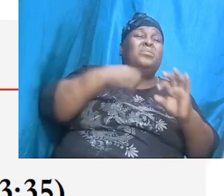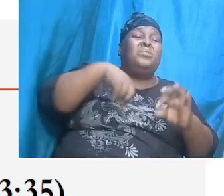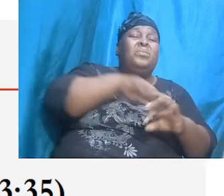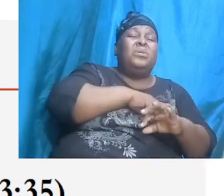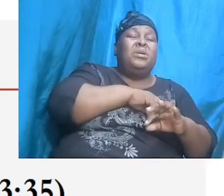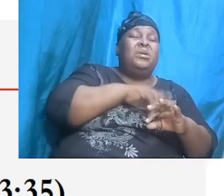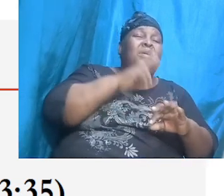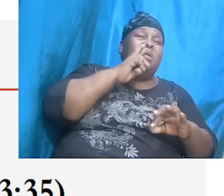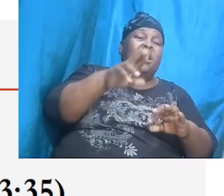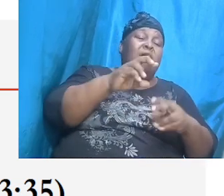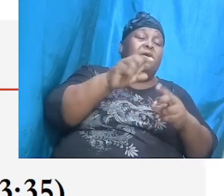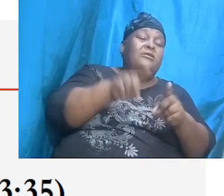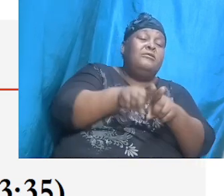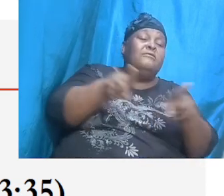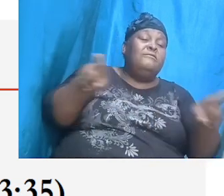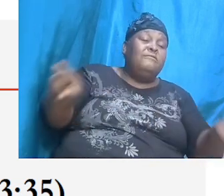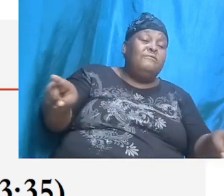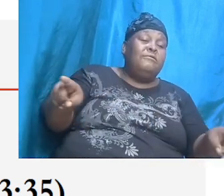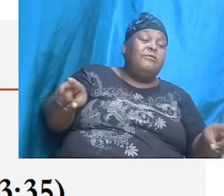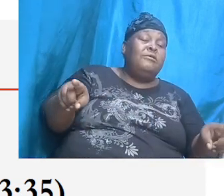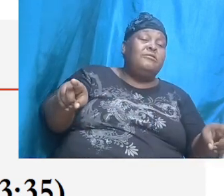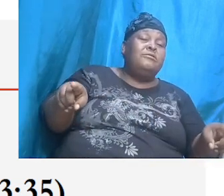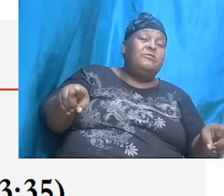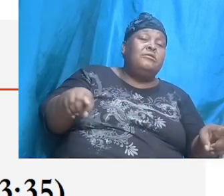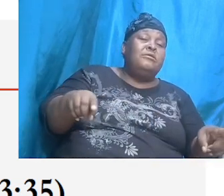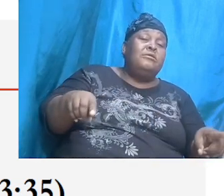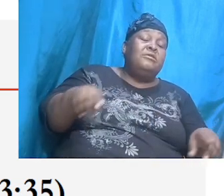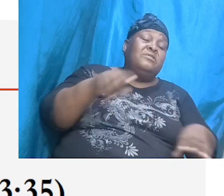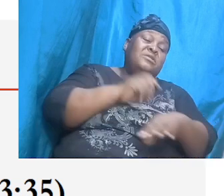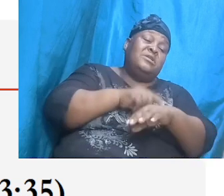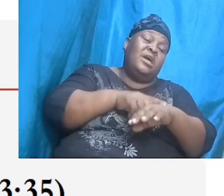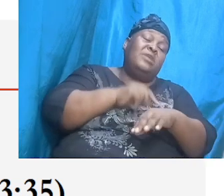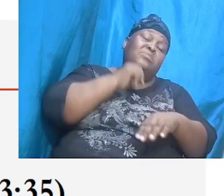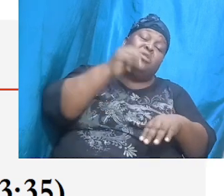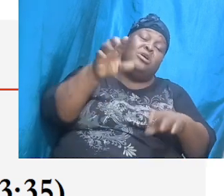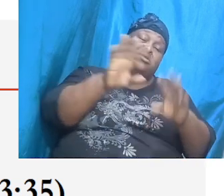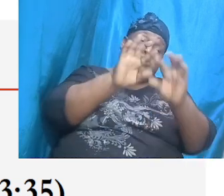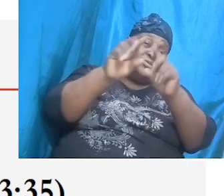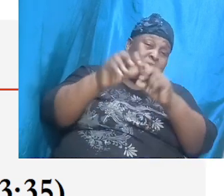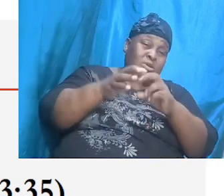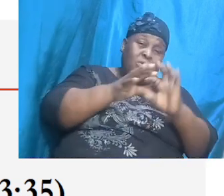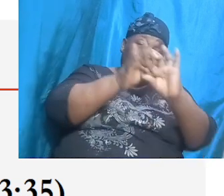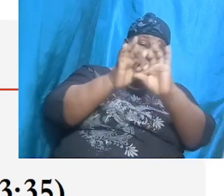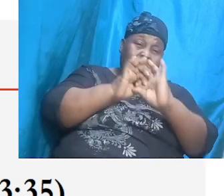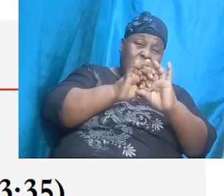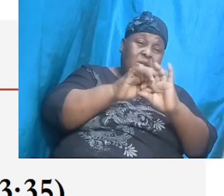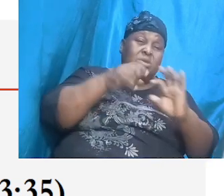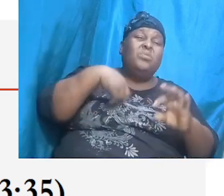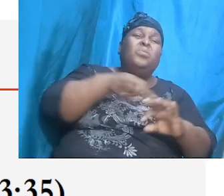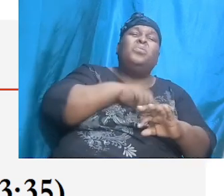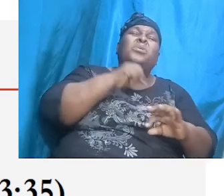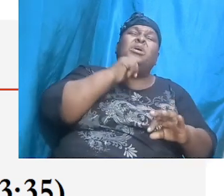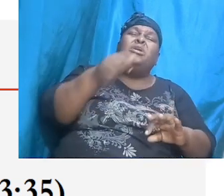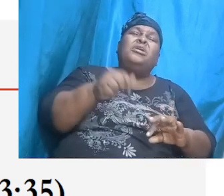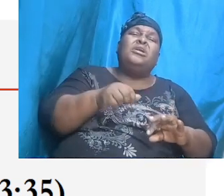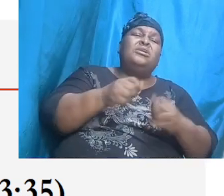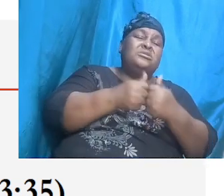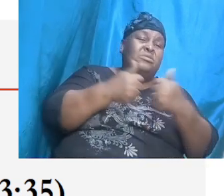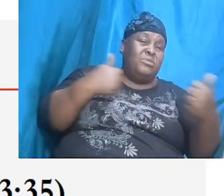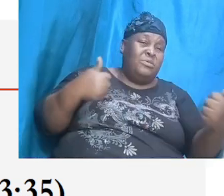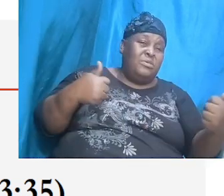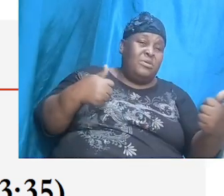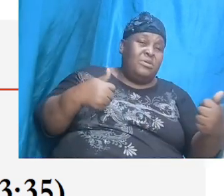are different. It means that the moment we are not united, we are not set apart. If they are symbolic of